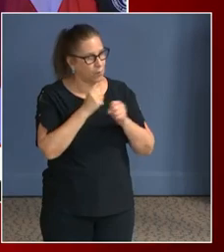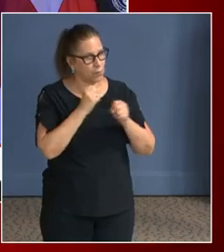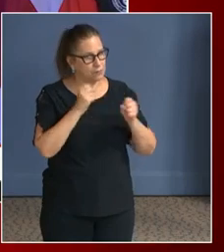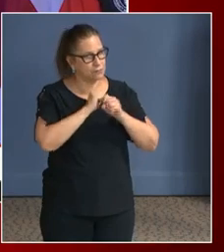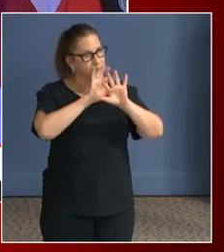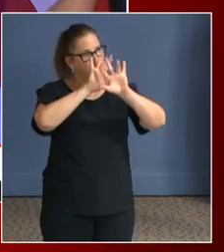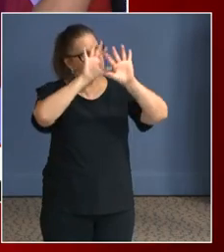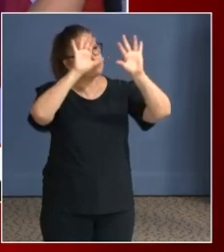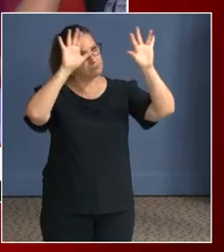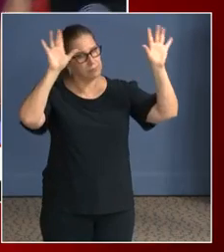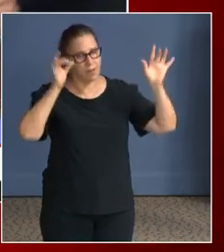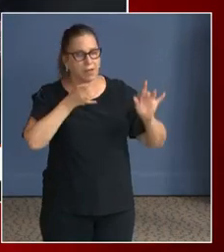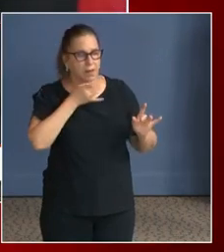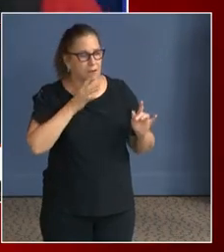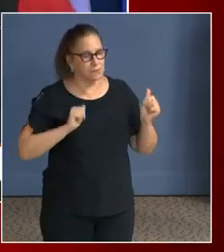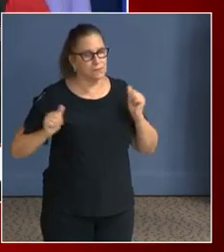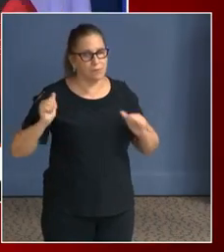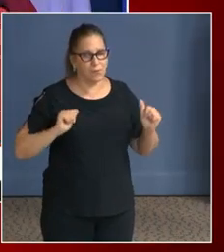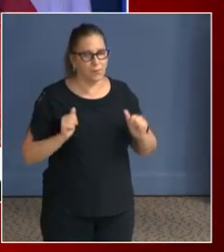that day?